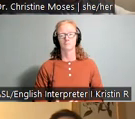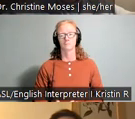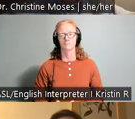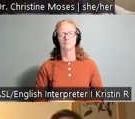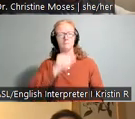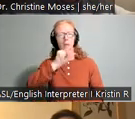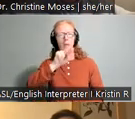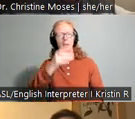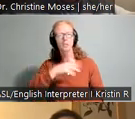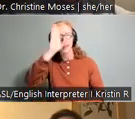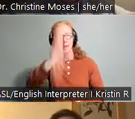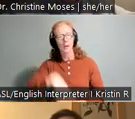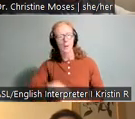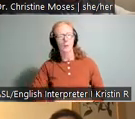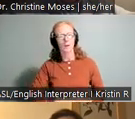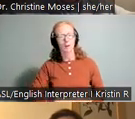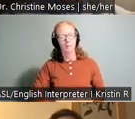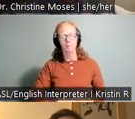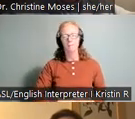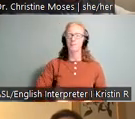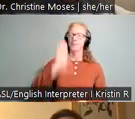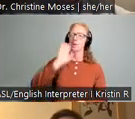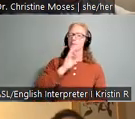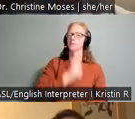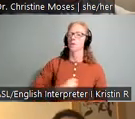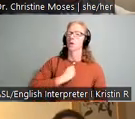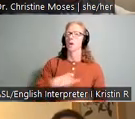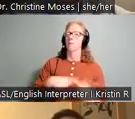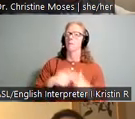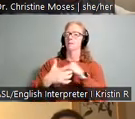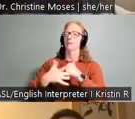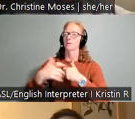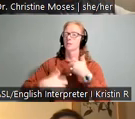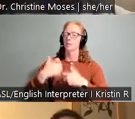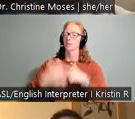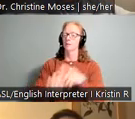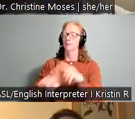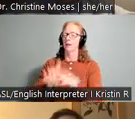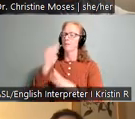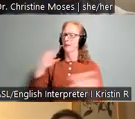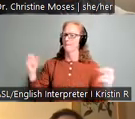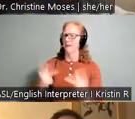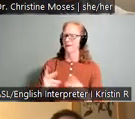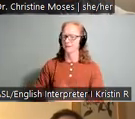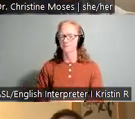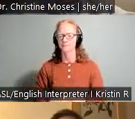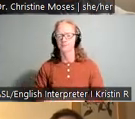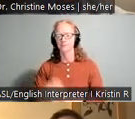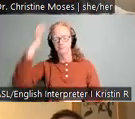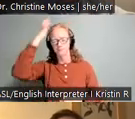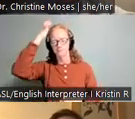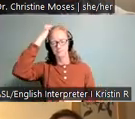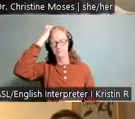Angie, hello. Hi, I'm sorry about all my technical difficulties. I think I'm back now. and I